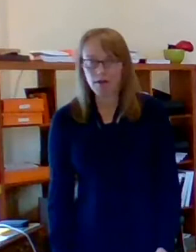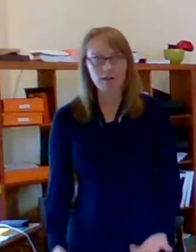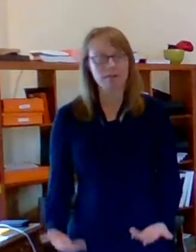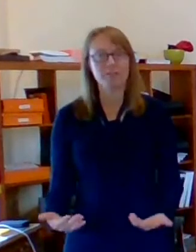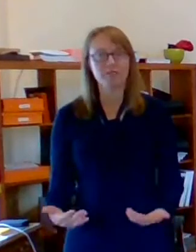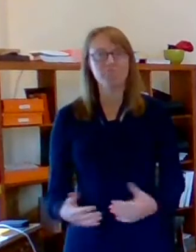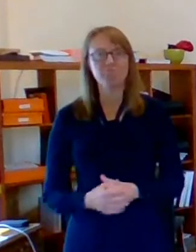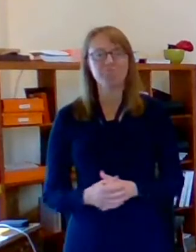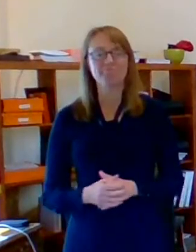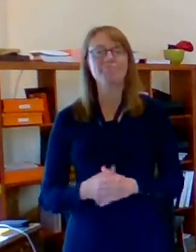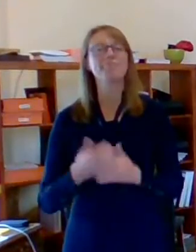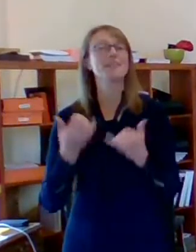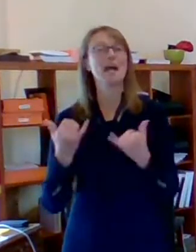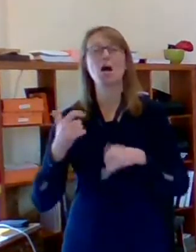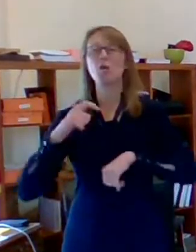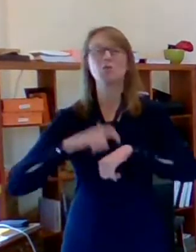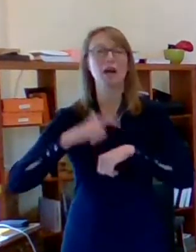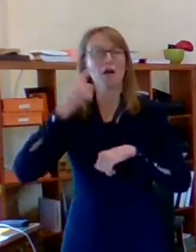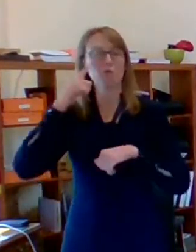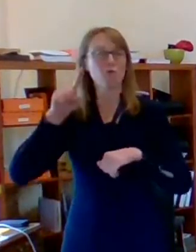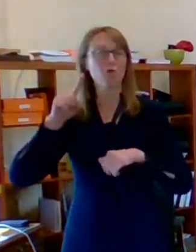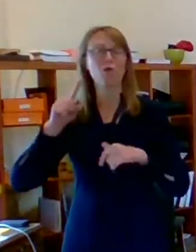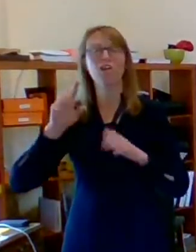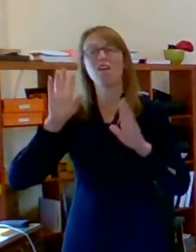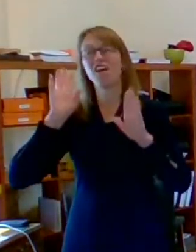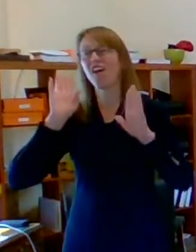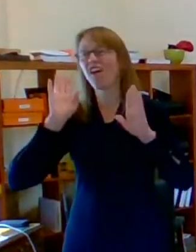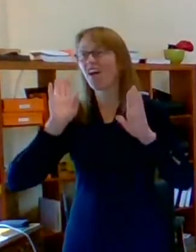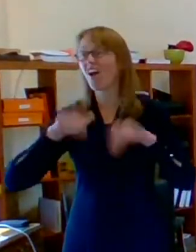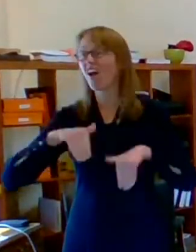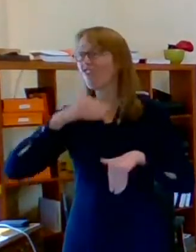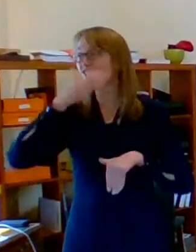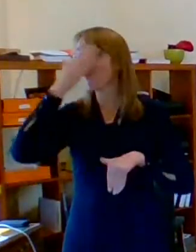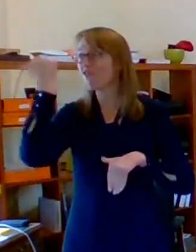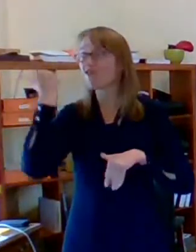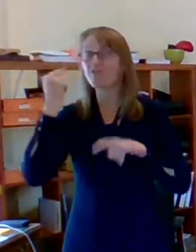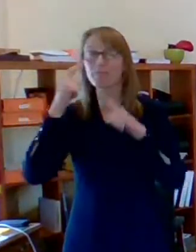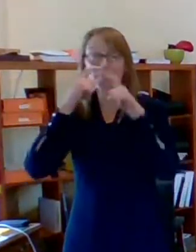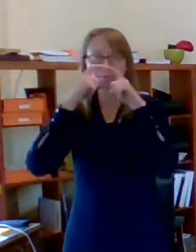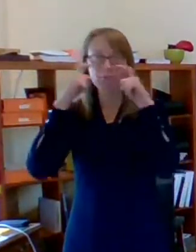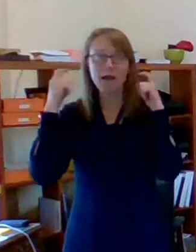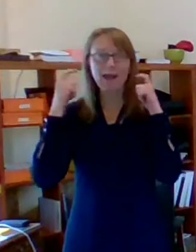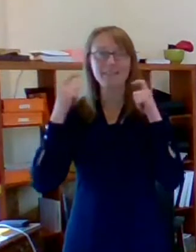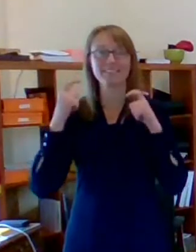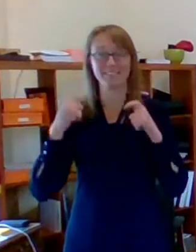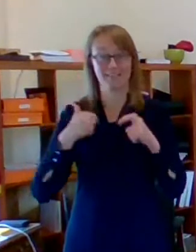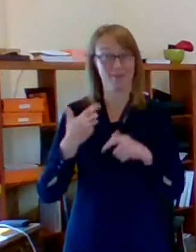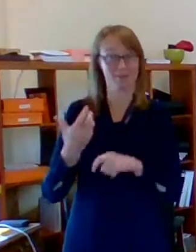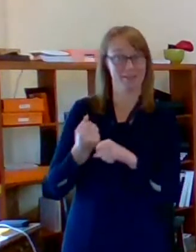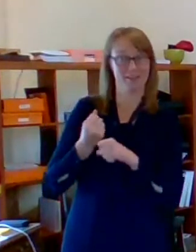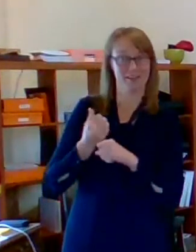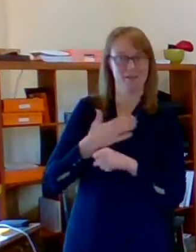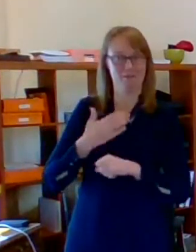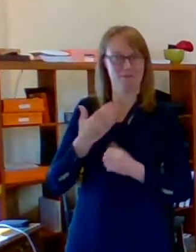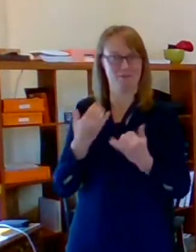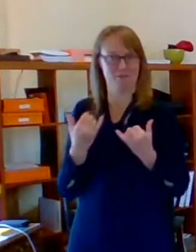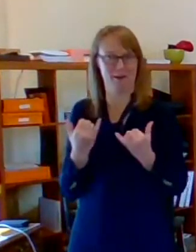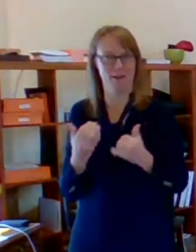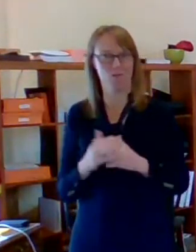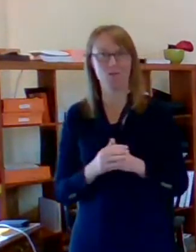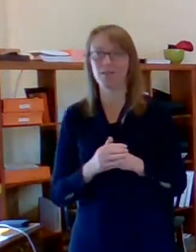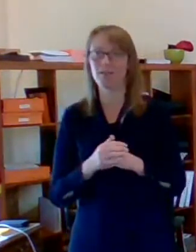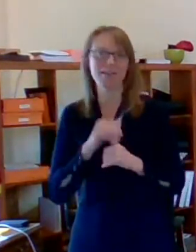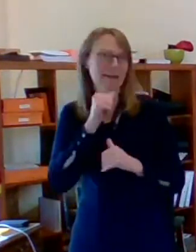Now really is not the time to stop wearing your mask, or I'm reaching for mine right now. It's not the time to stop wearing your mask. It's